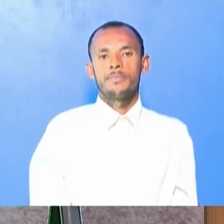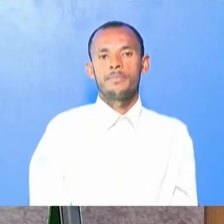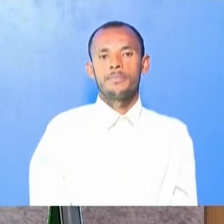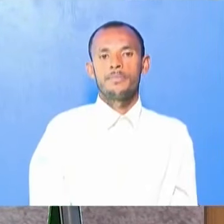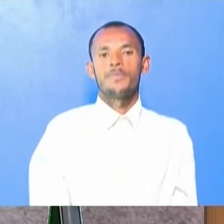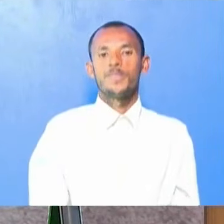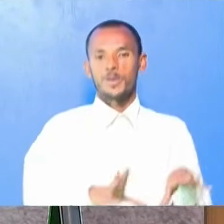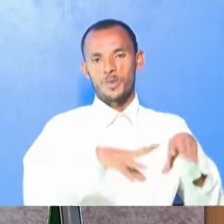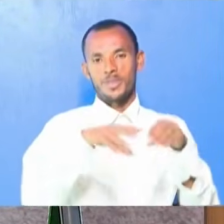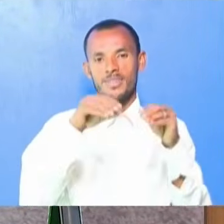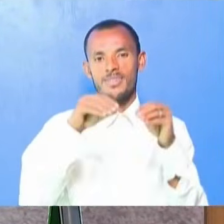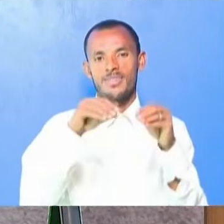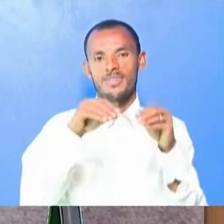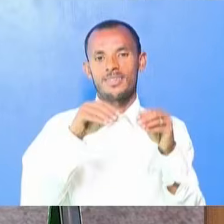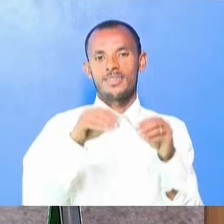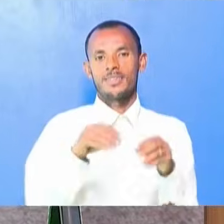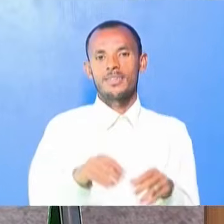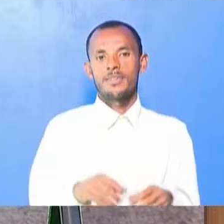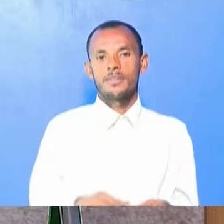Students,